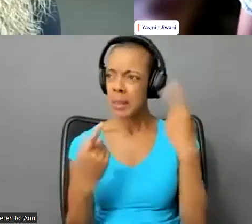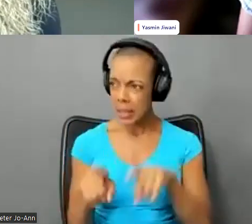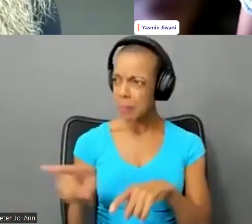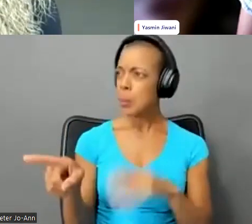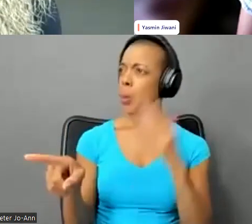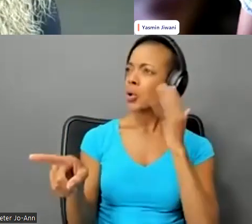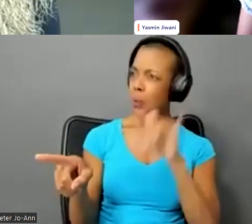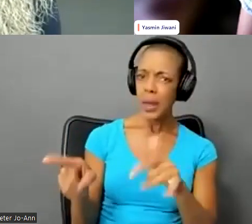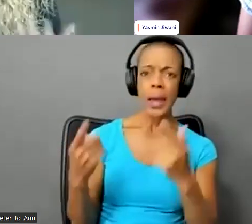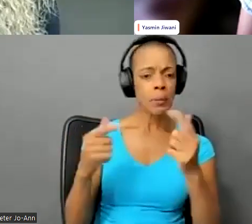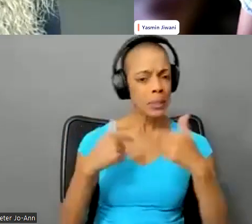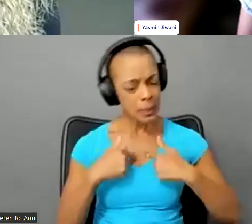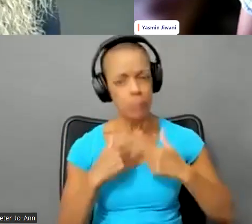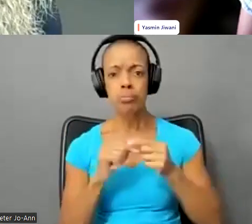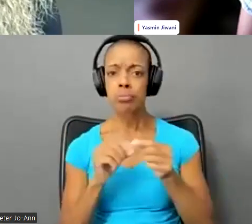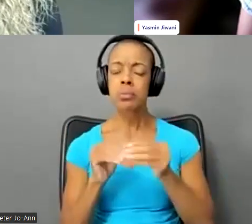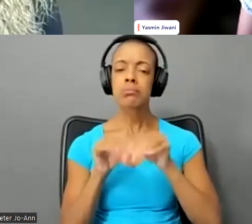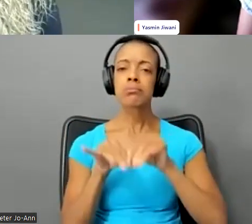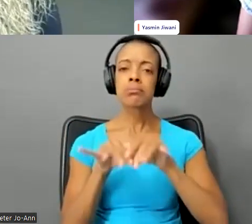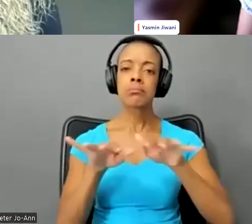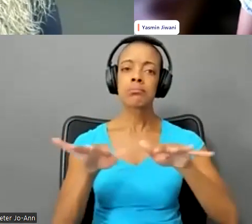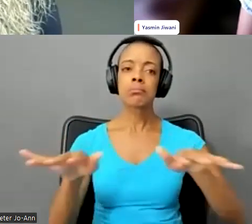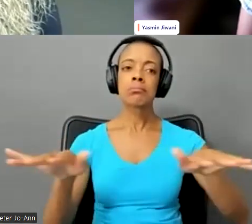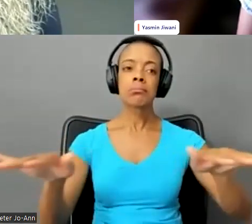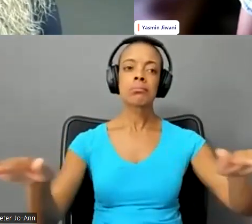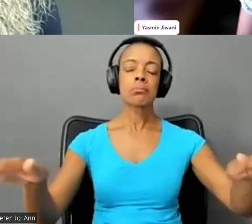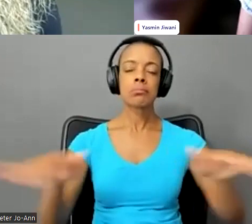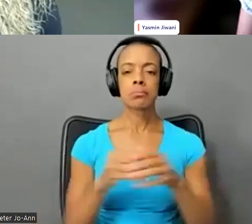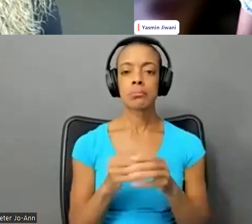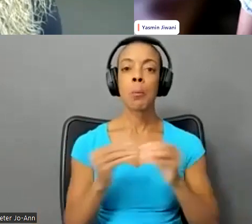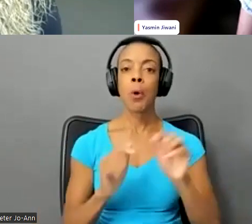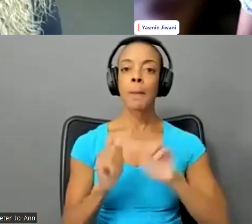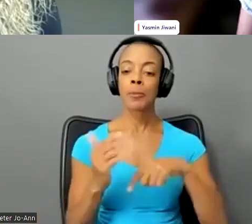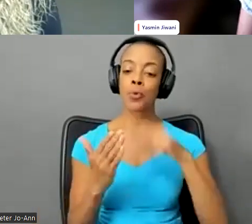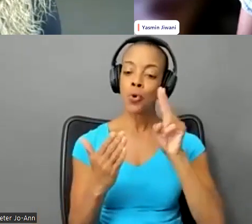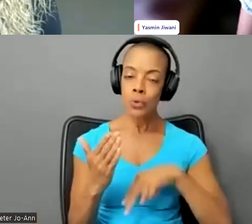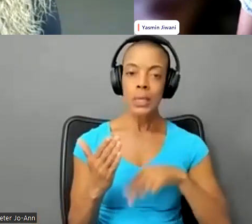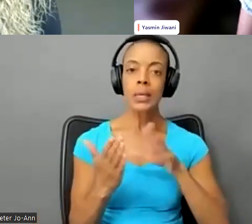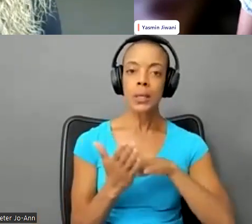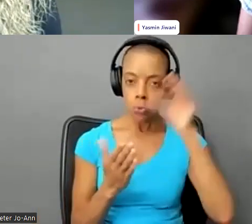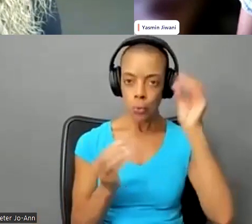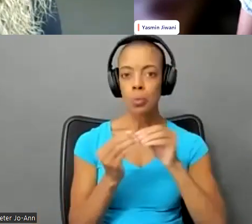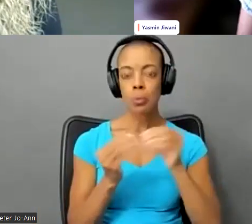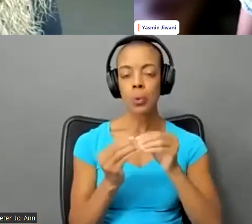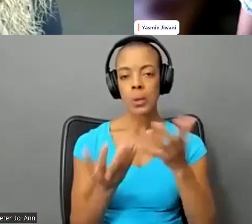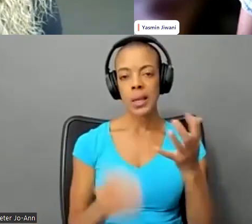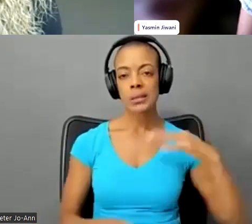happened to me. And again, you know, you get more people reading the message and learning more. So I think, again, that's really